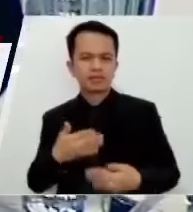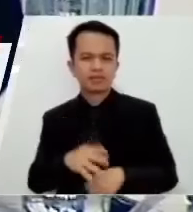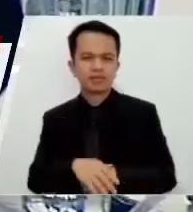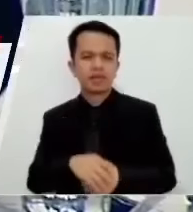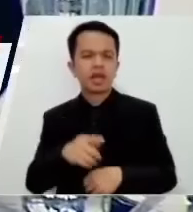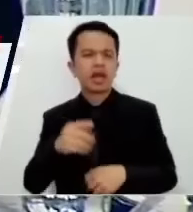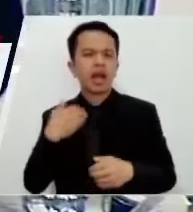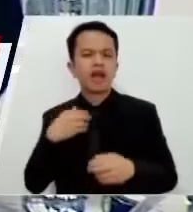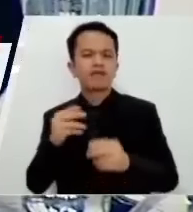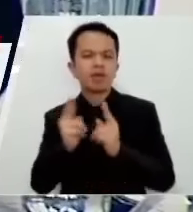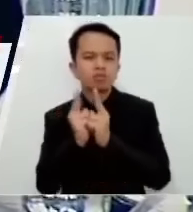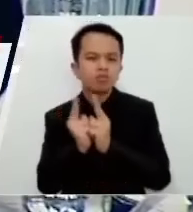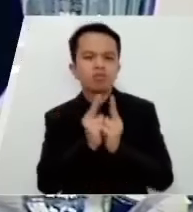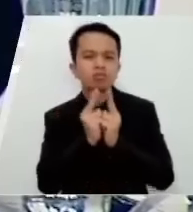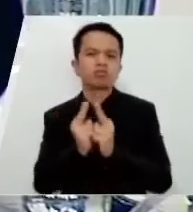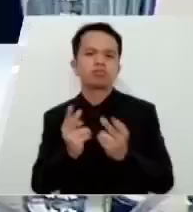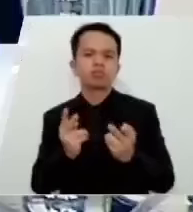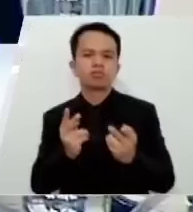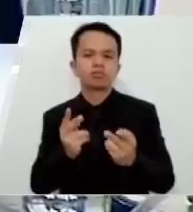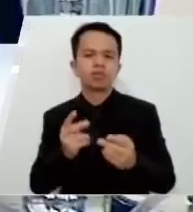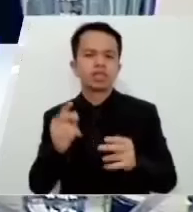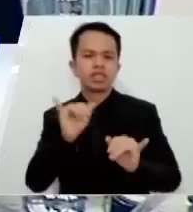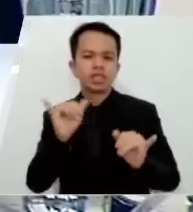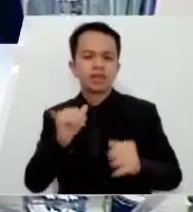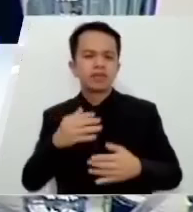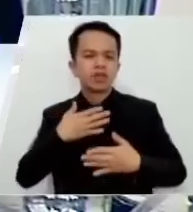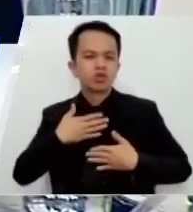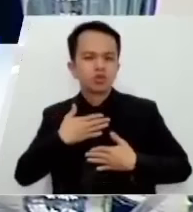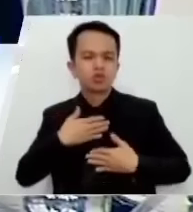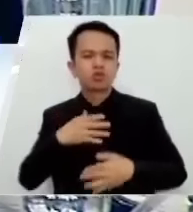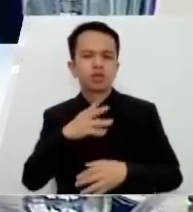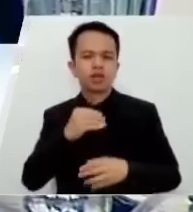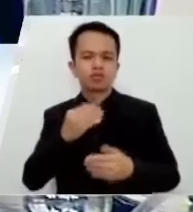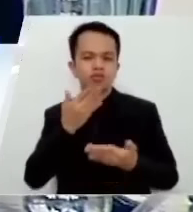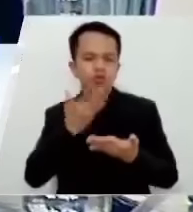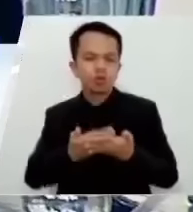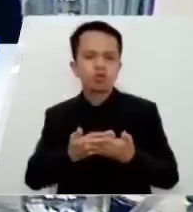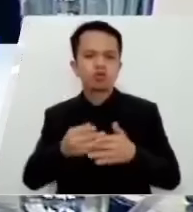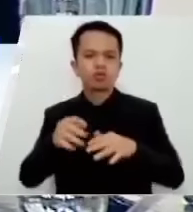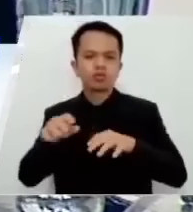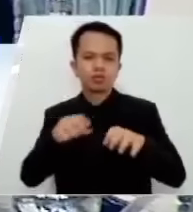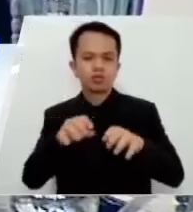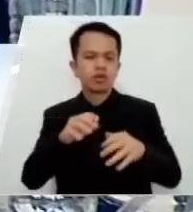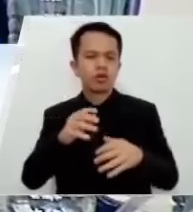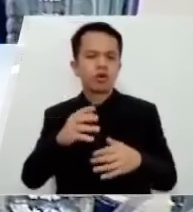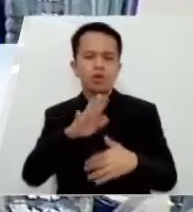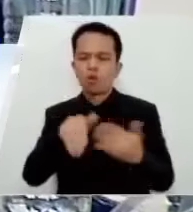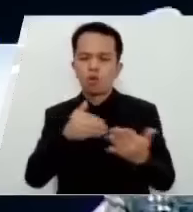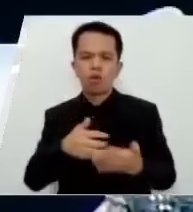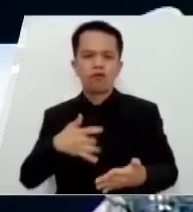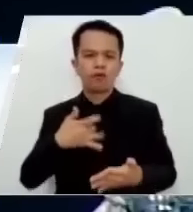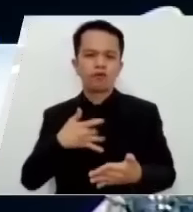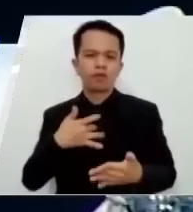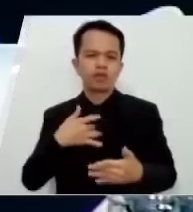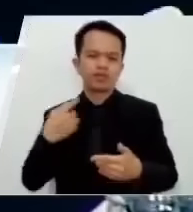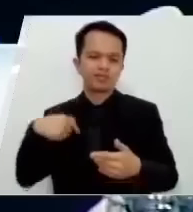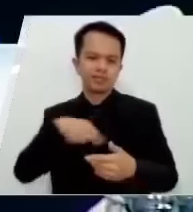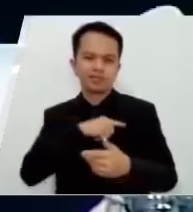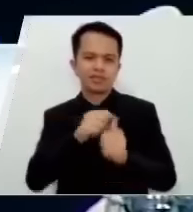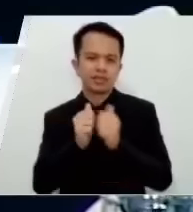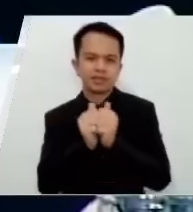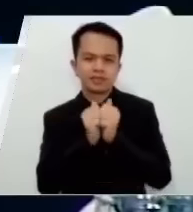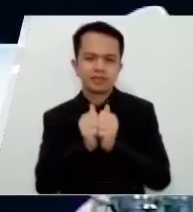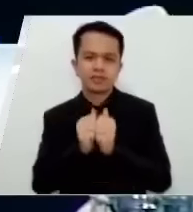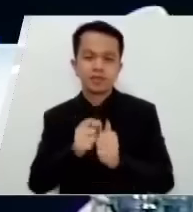unity gratitude and happiness that we all felt when we were together it is our